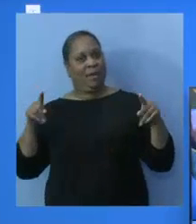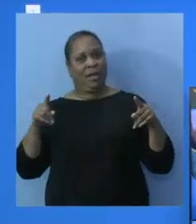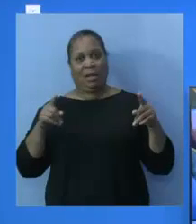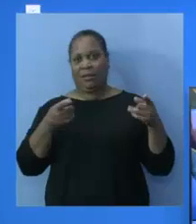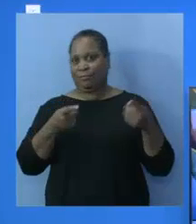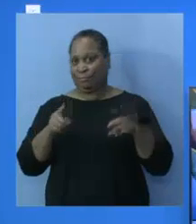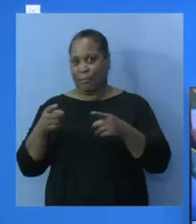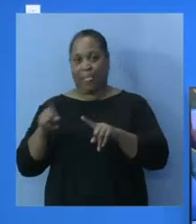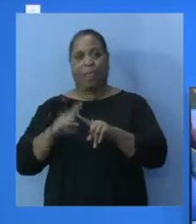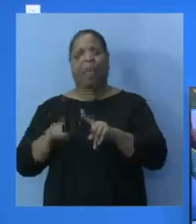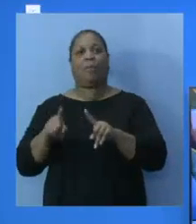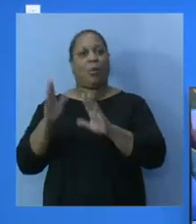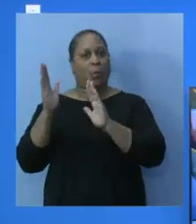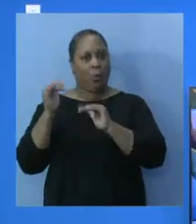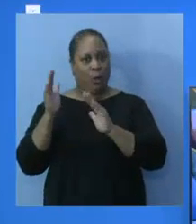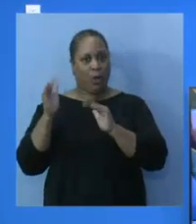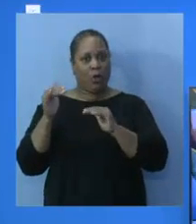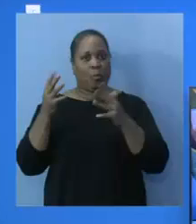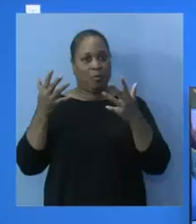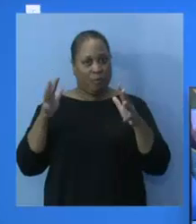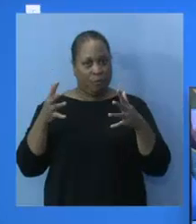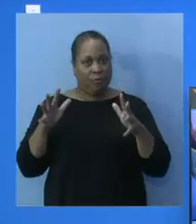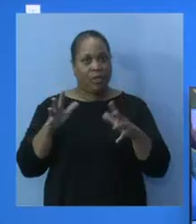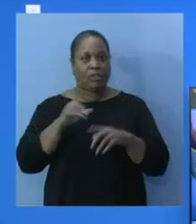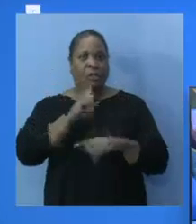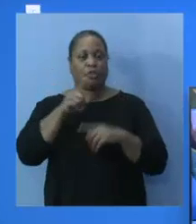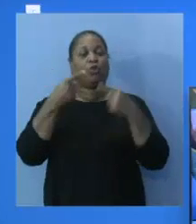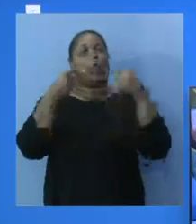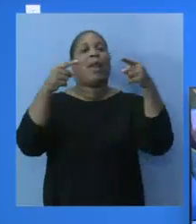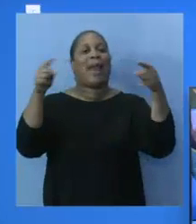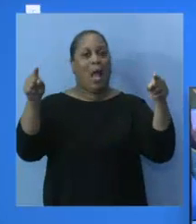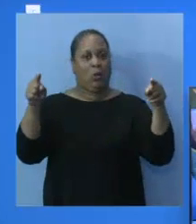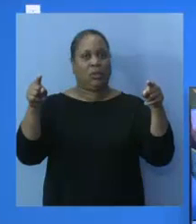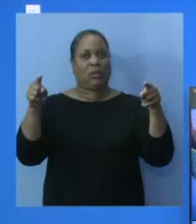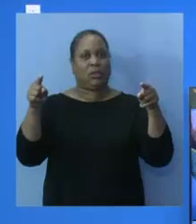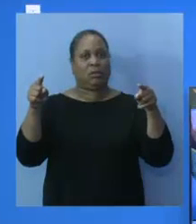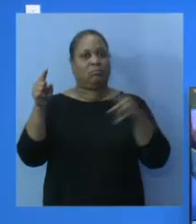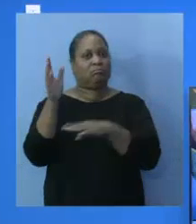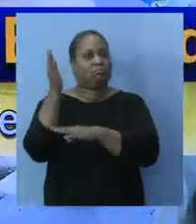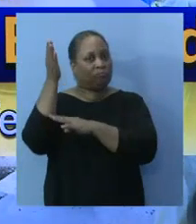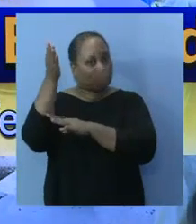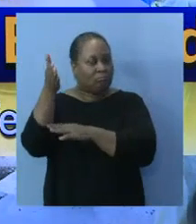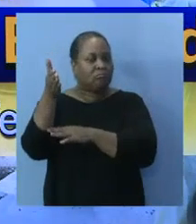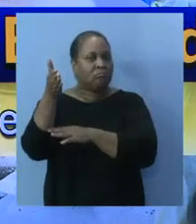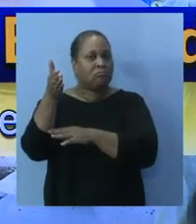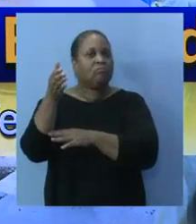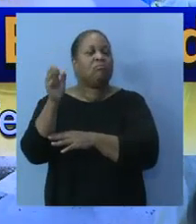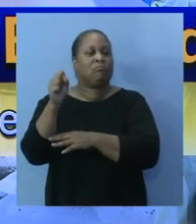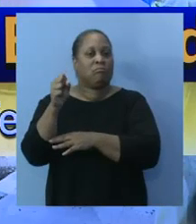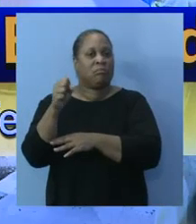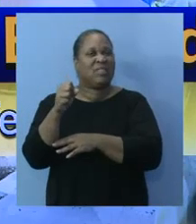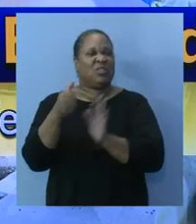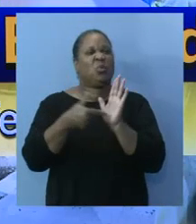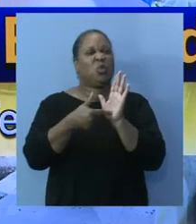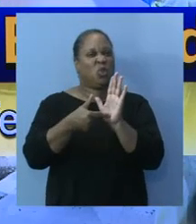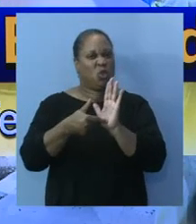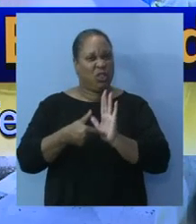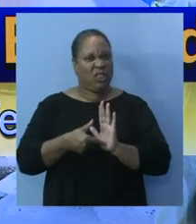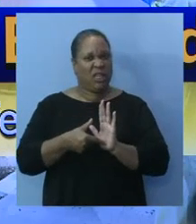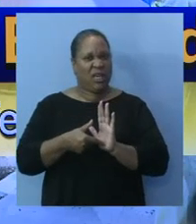we're looking to finalize that so that we can make an announcement in time. Certainly, as I think was indicated,